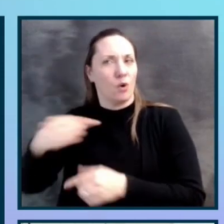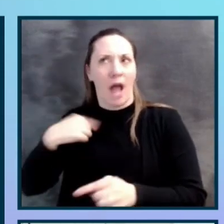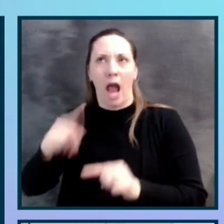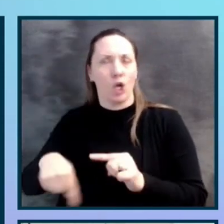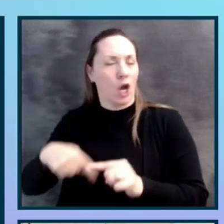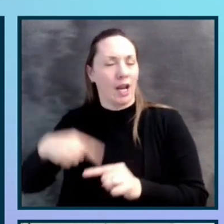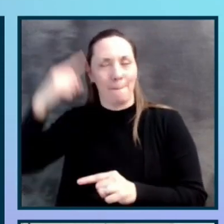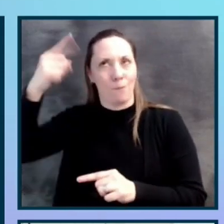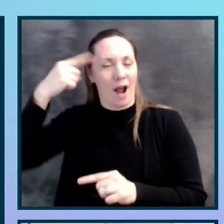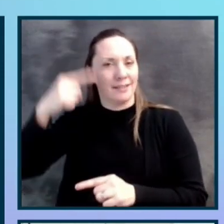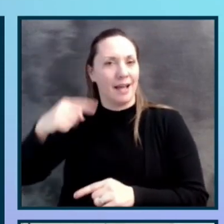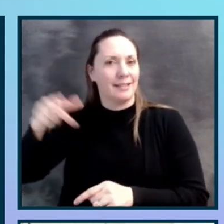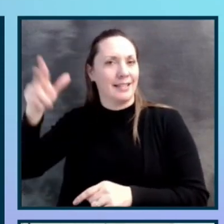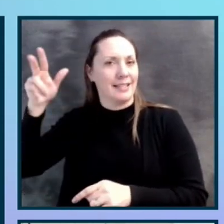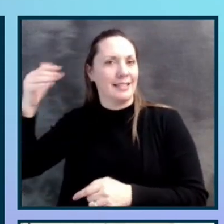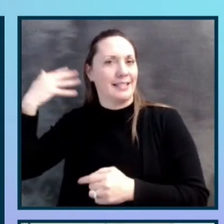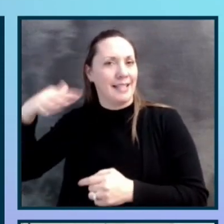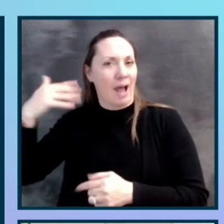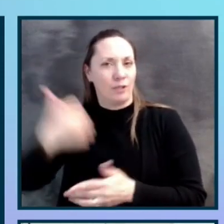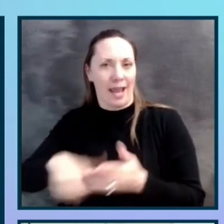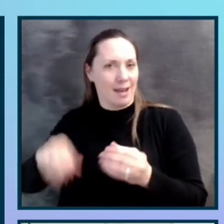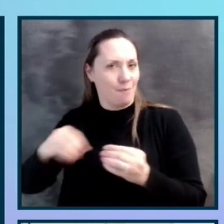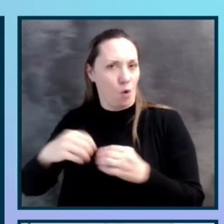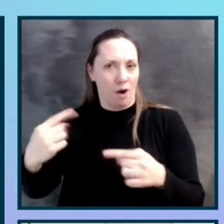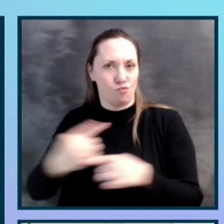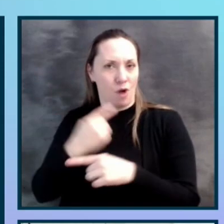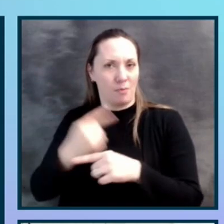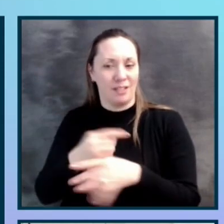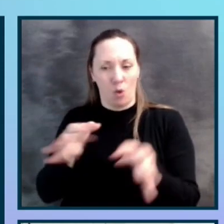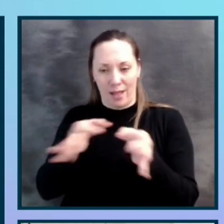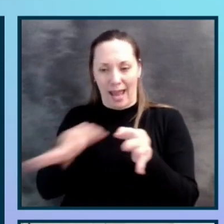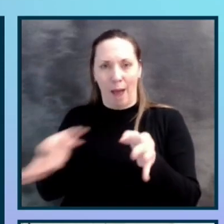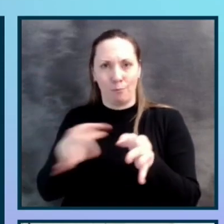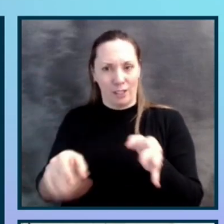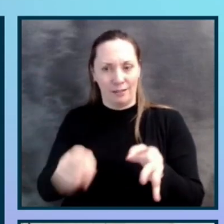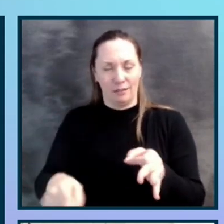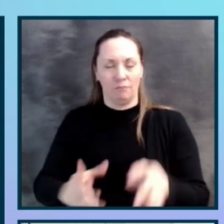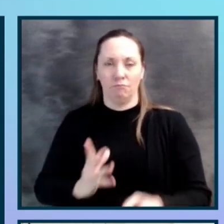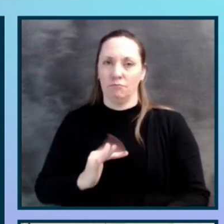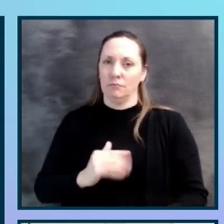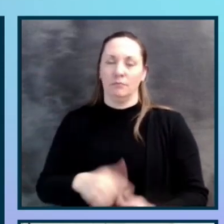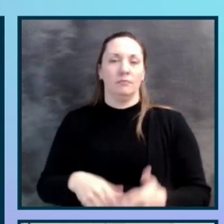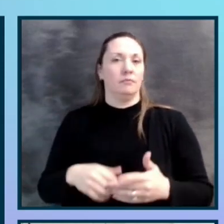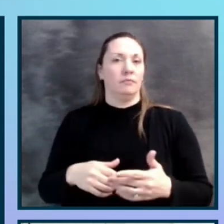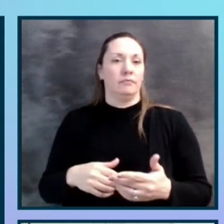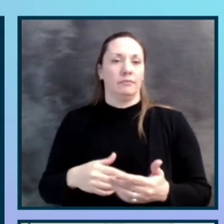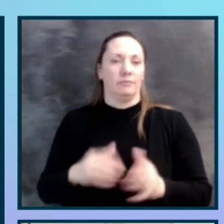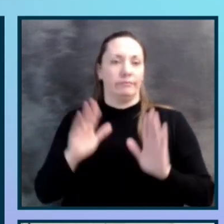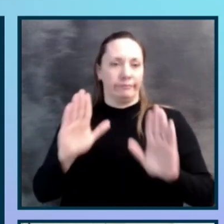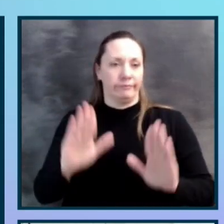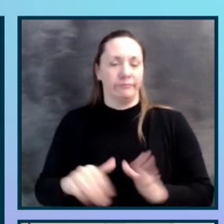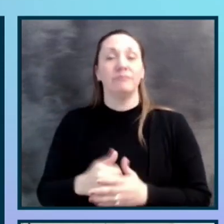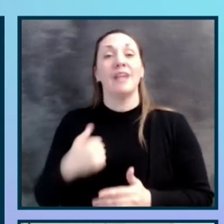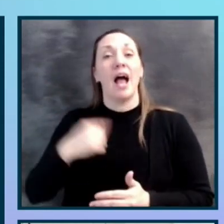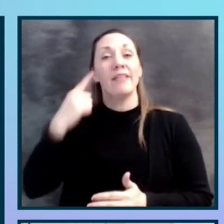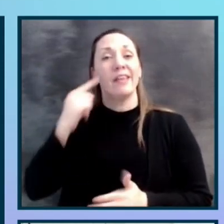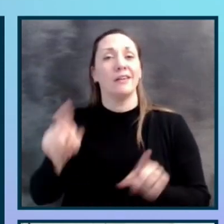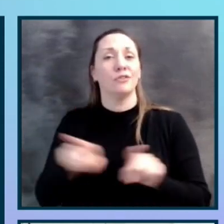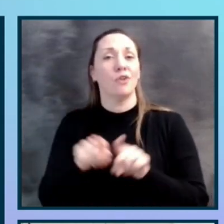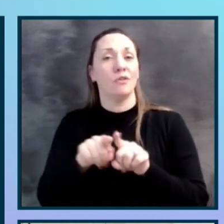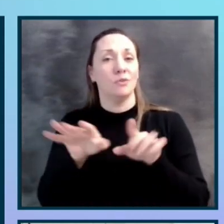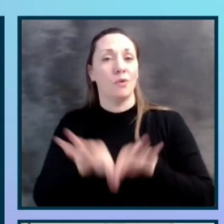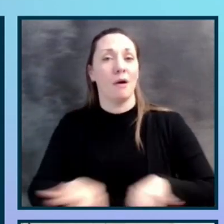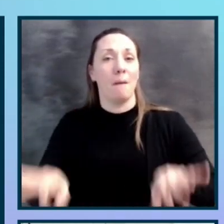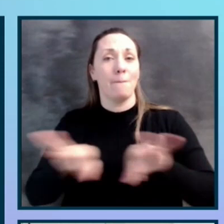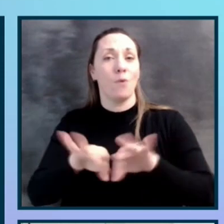anymore appropriately. And the captions were a lifesaver. I think it's also important that we